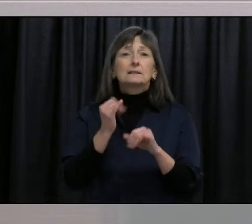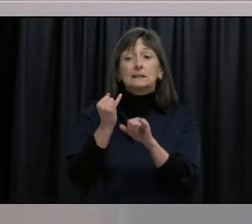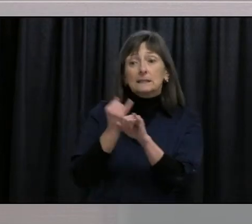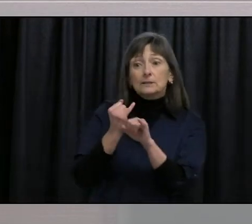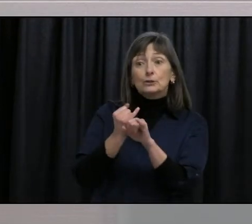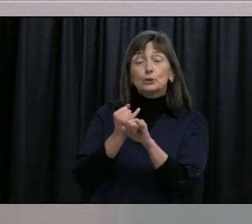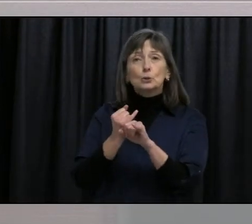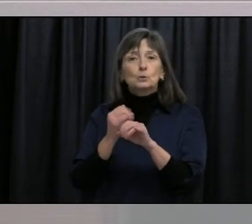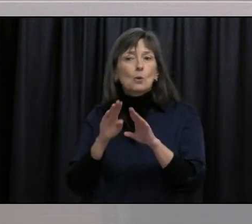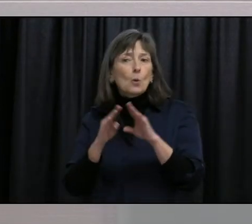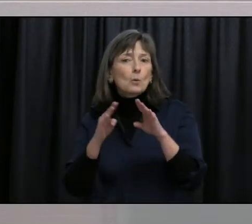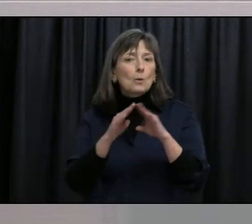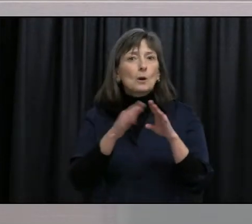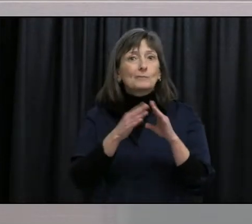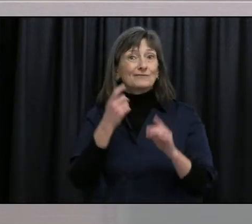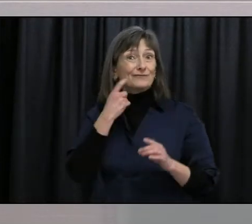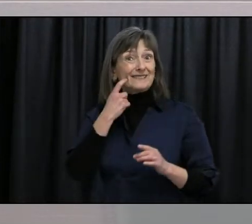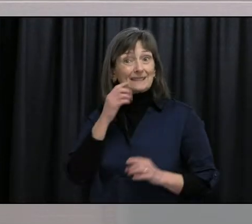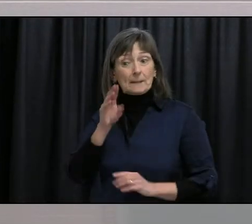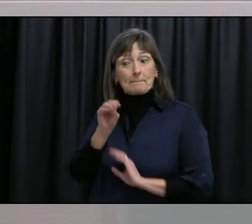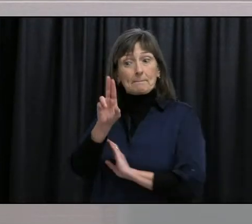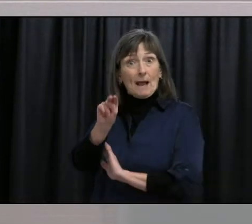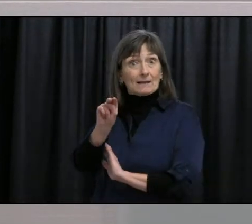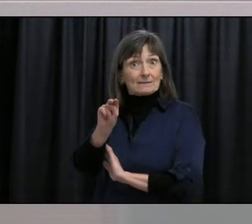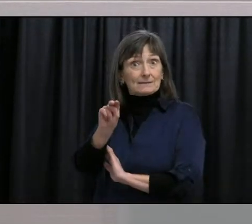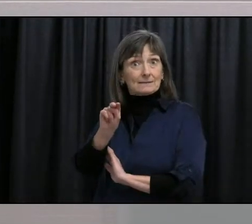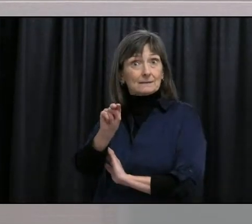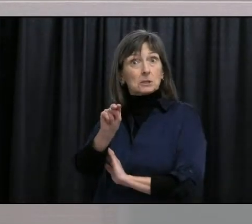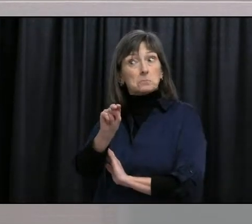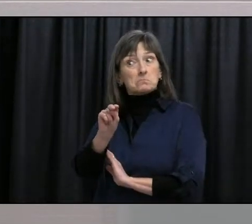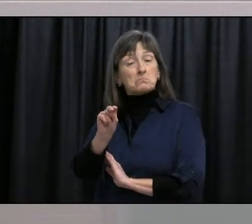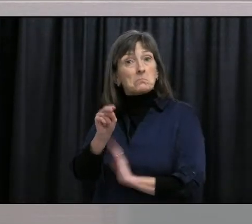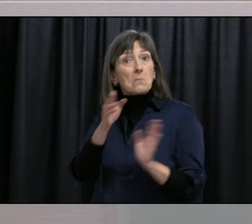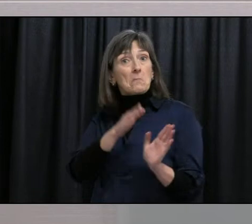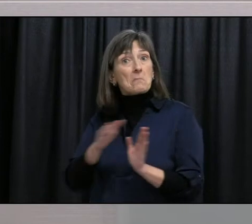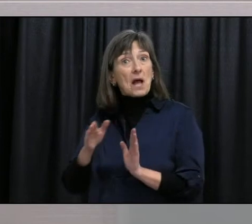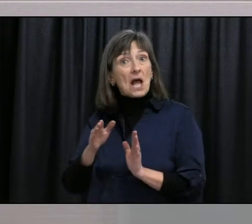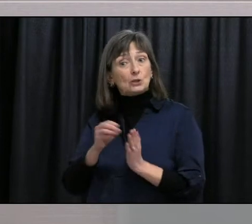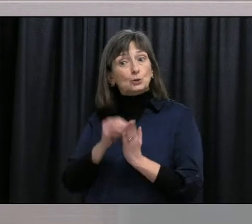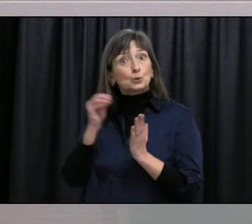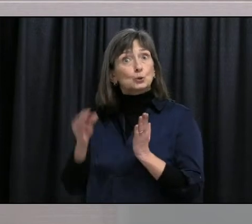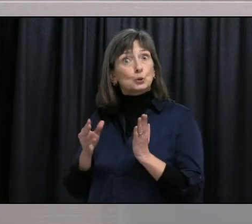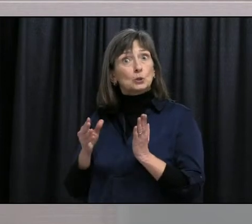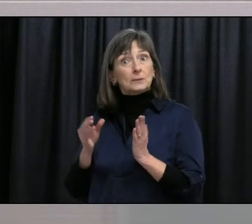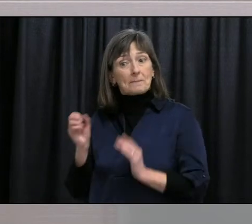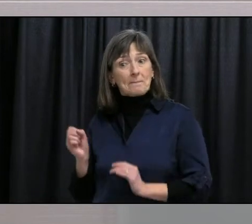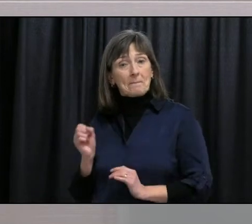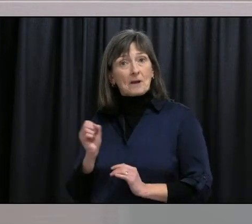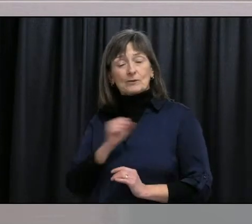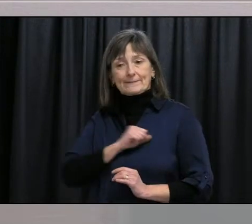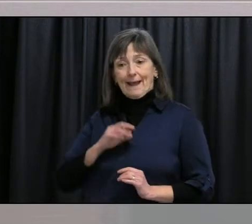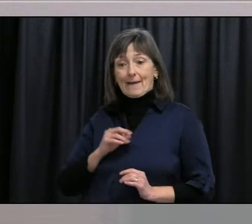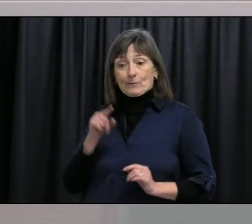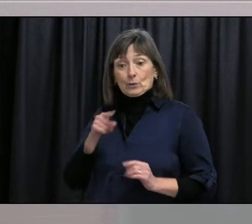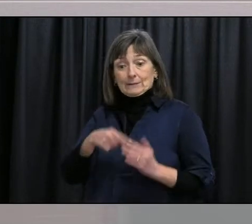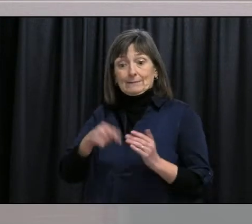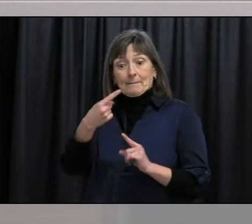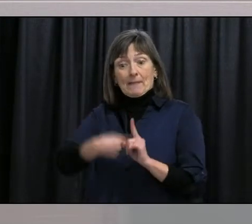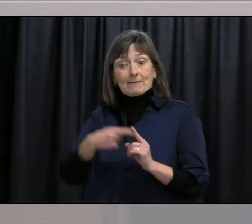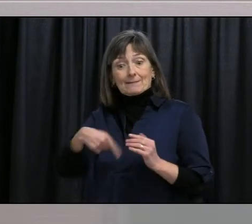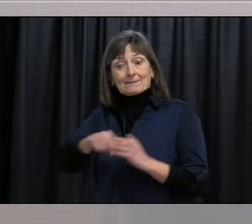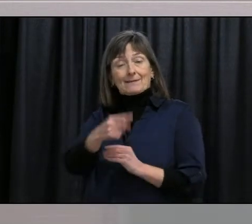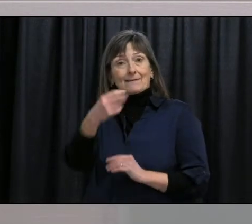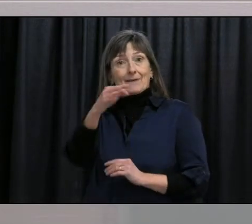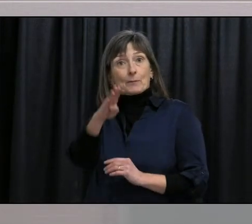Memorial University recently announced they plan to get most of its staff back by the beginning of next month. So I'm curious where you